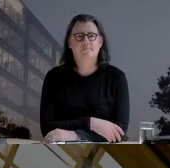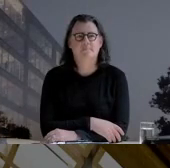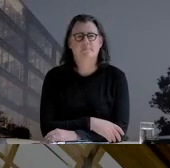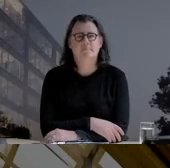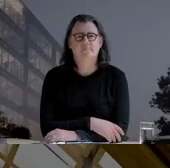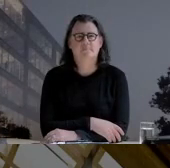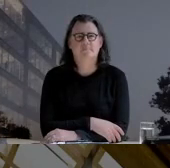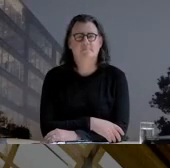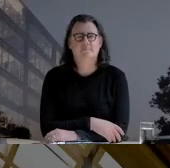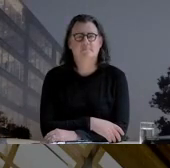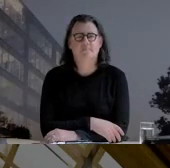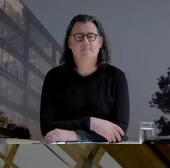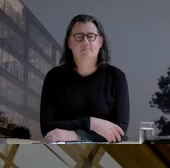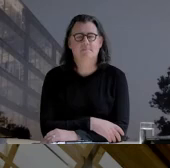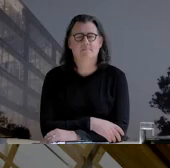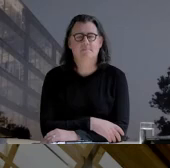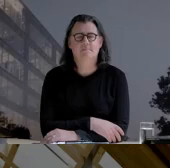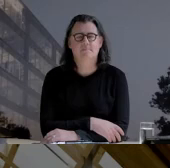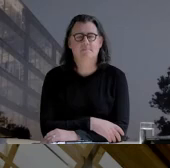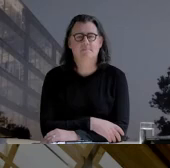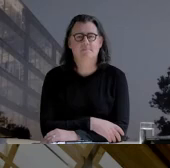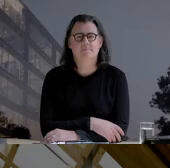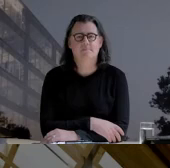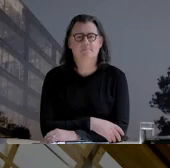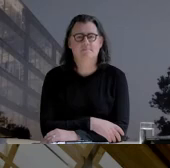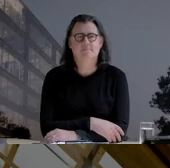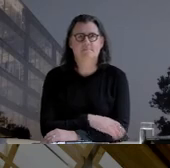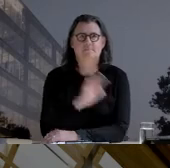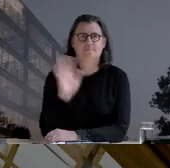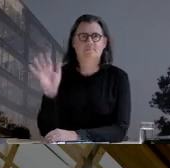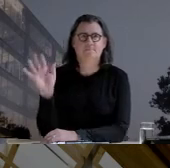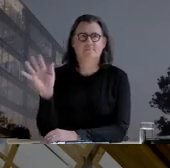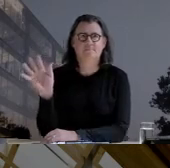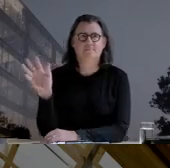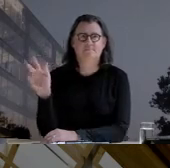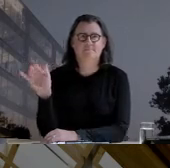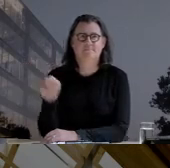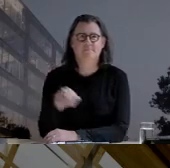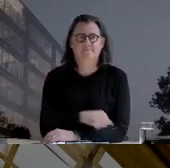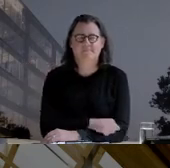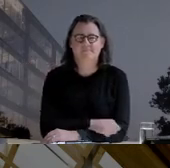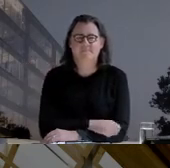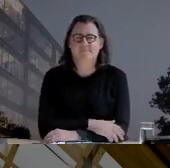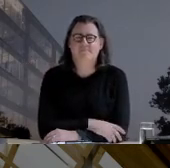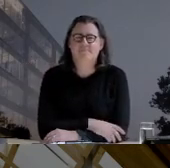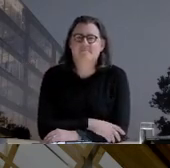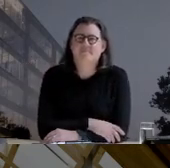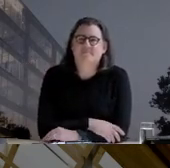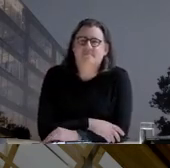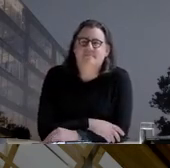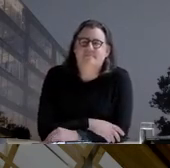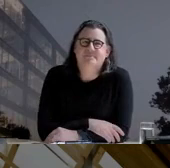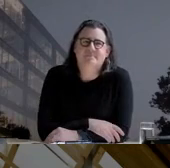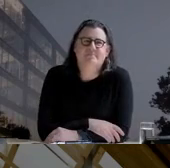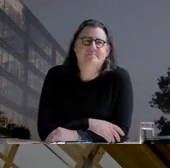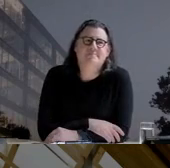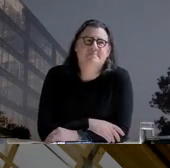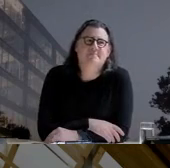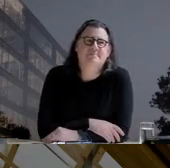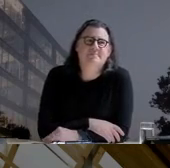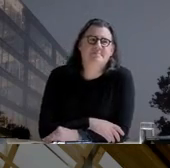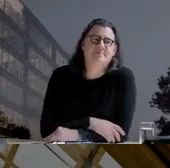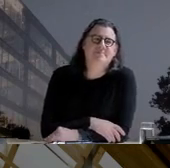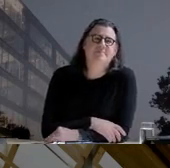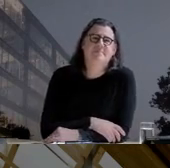Hills. And with us today presenting is Paul Reidy, a partner at Fitzpatrick Partners in